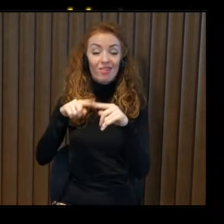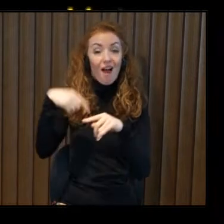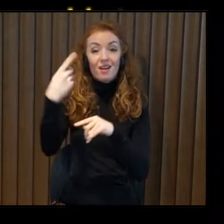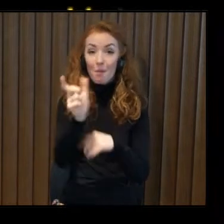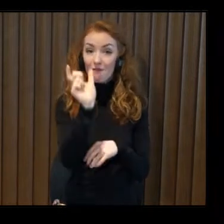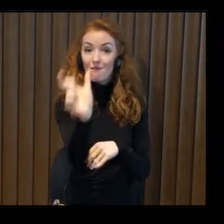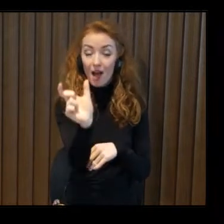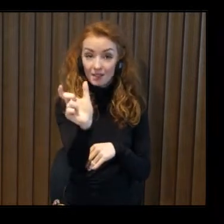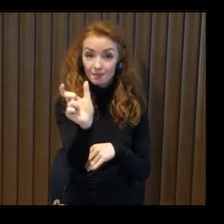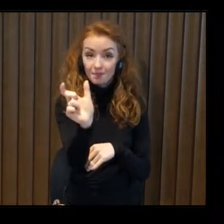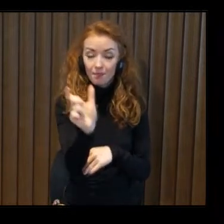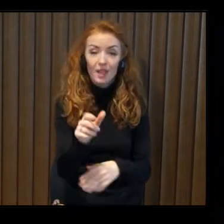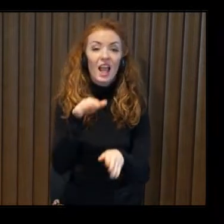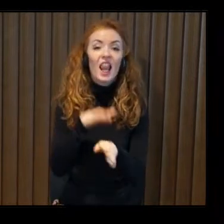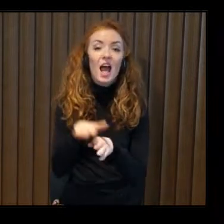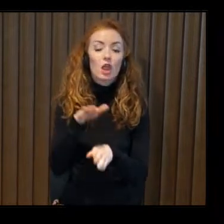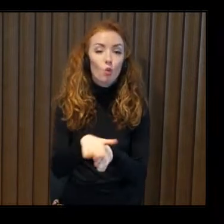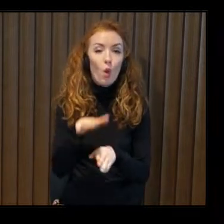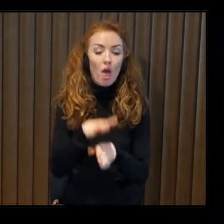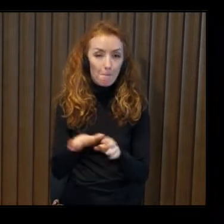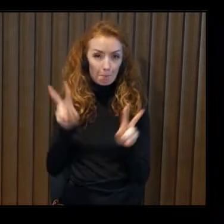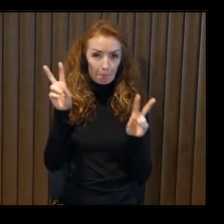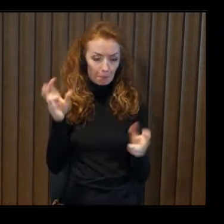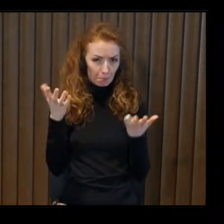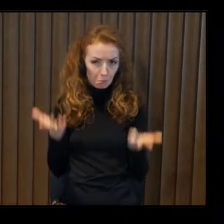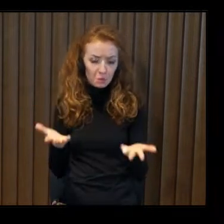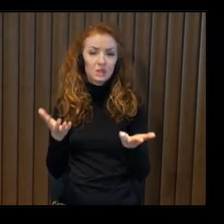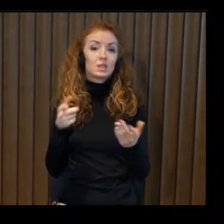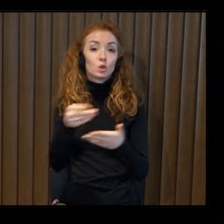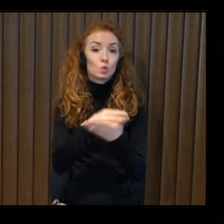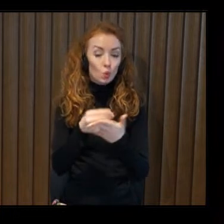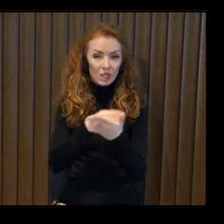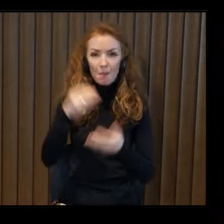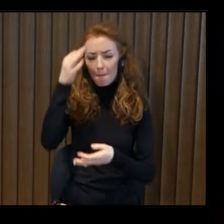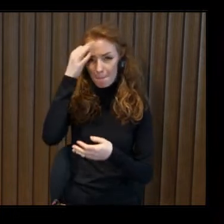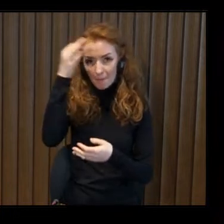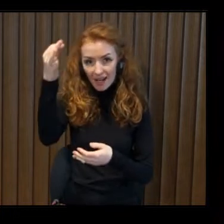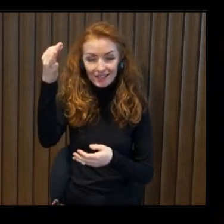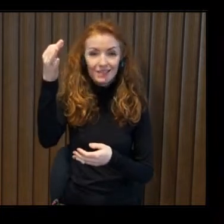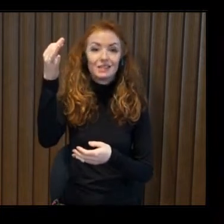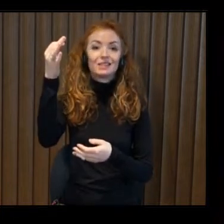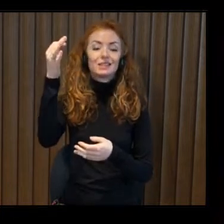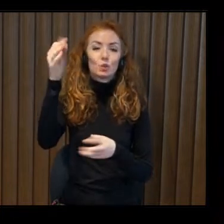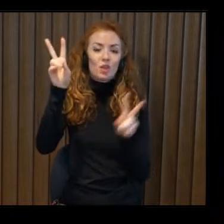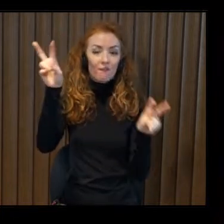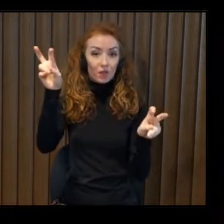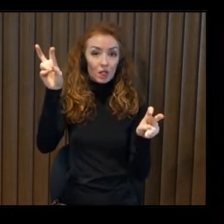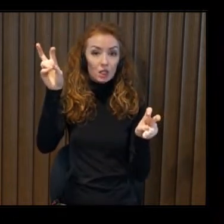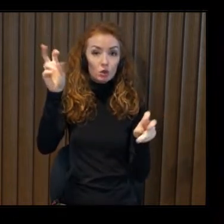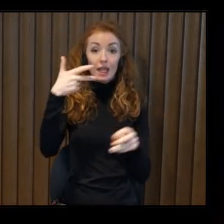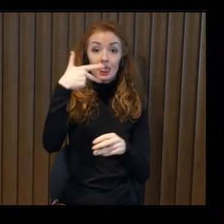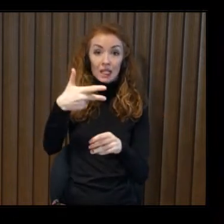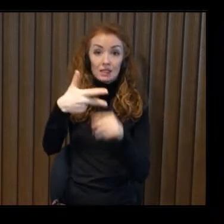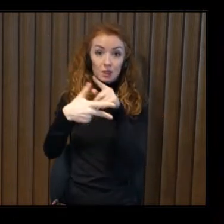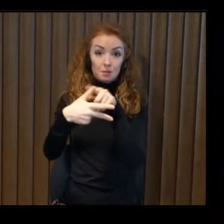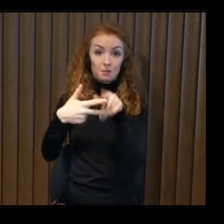to use. But usable has a very precise definition that we use in universal design, and it comes down to three key things. Number one, can